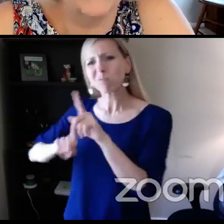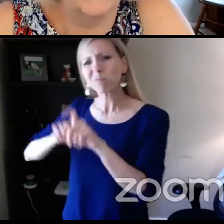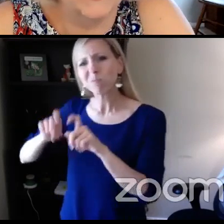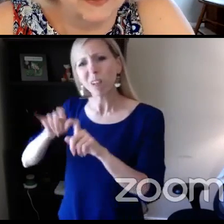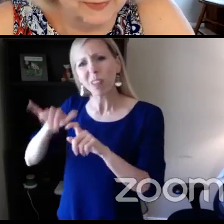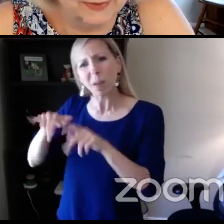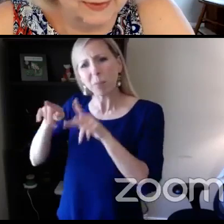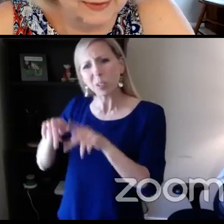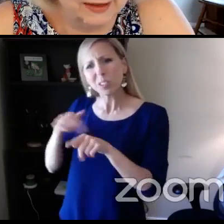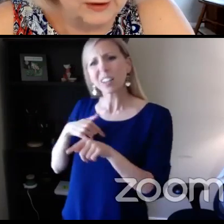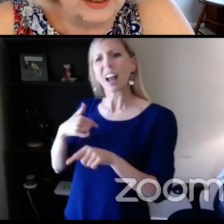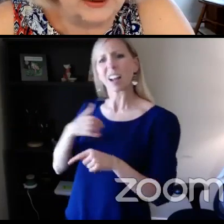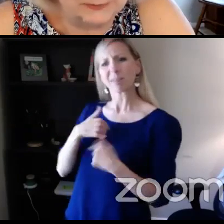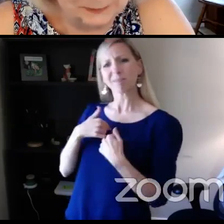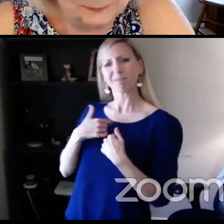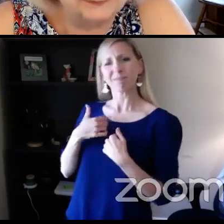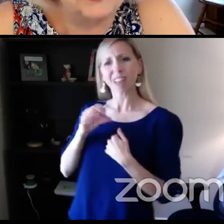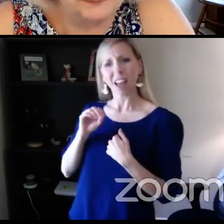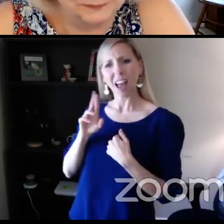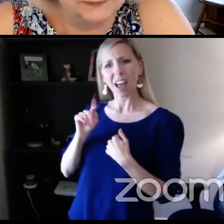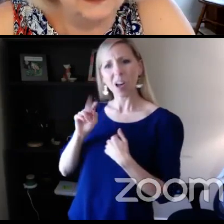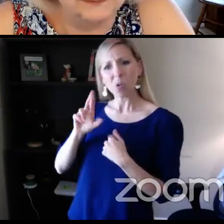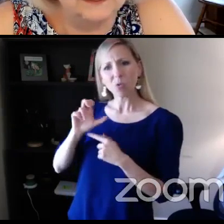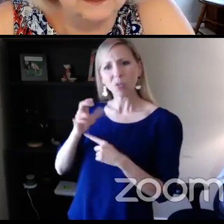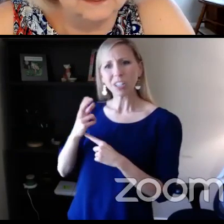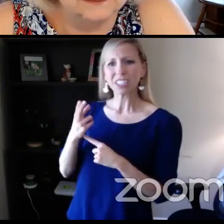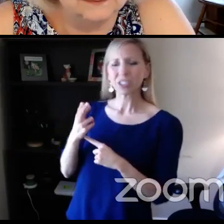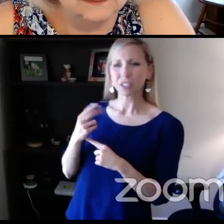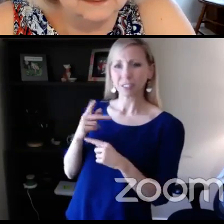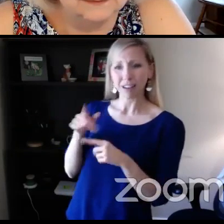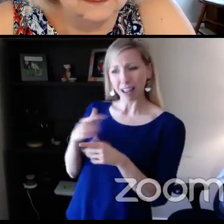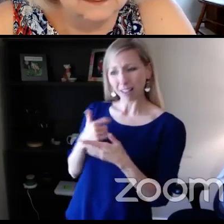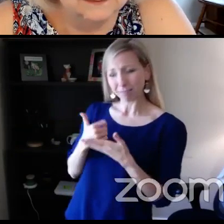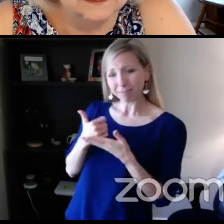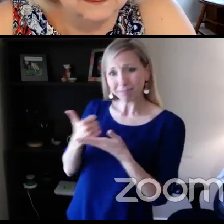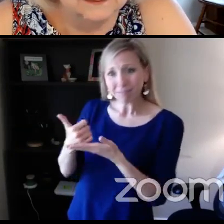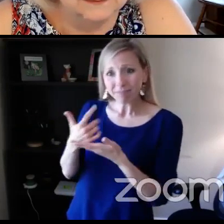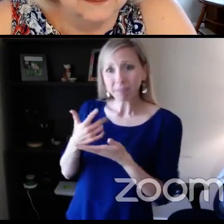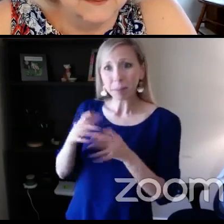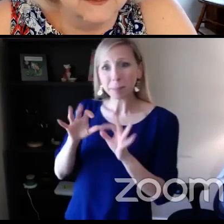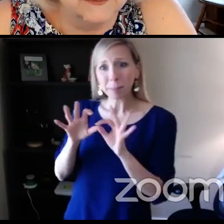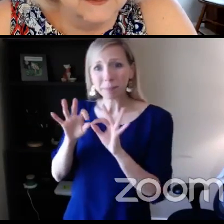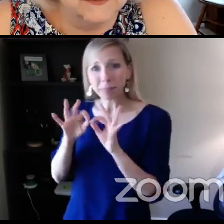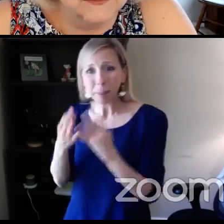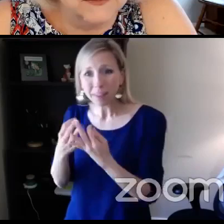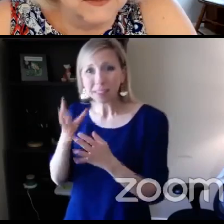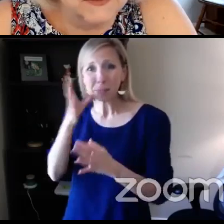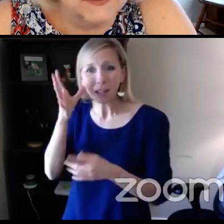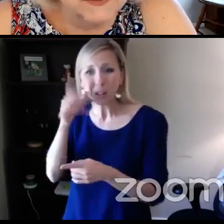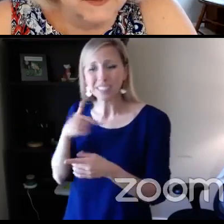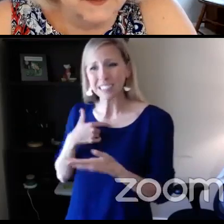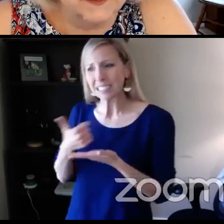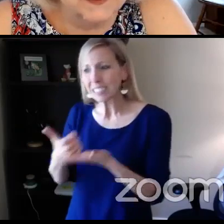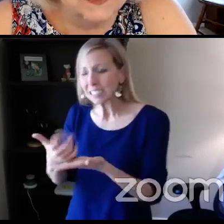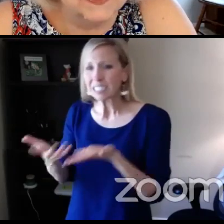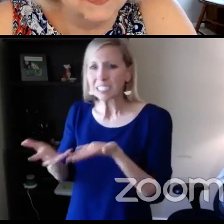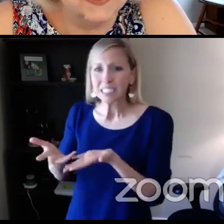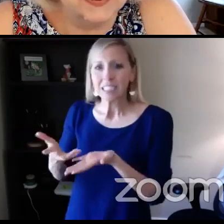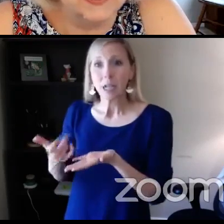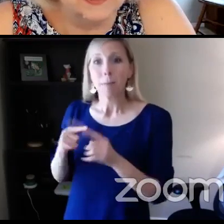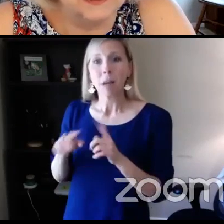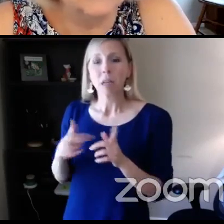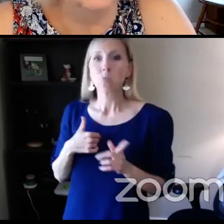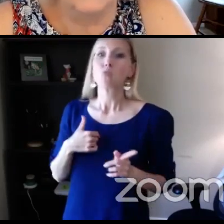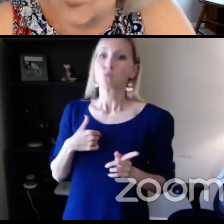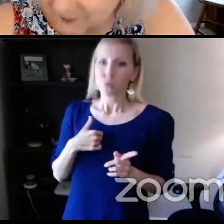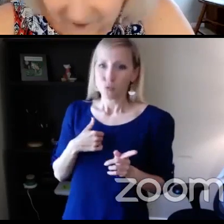in an outreach role with other parents, mm-hmm. and they're excited to see something coming down about hearing